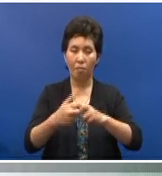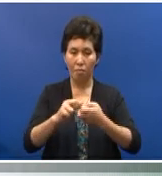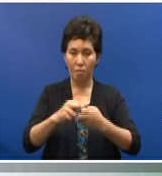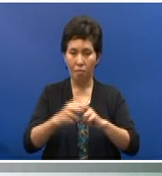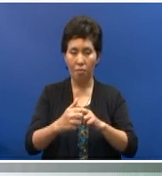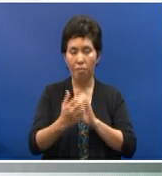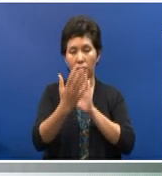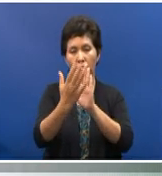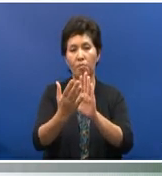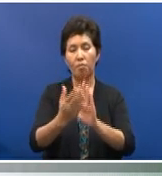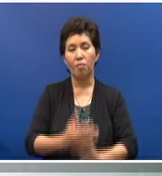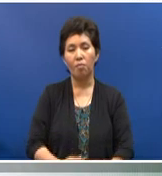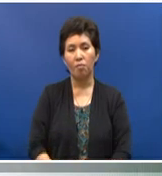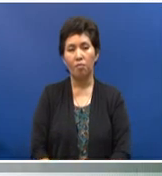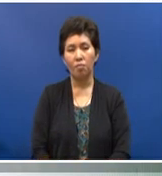first place.